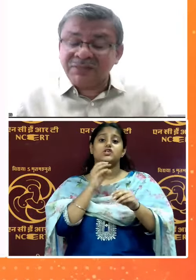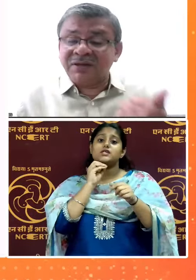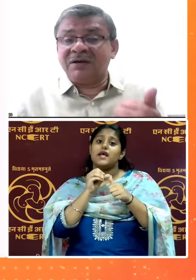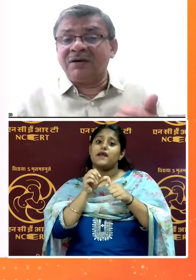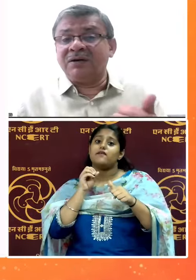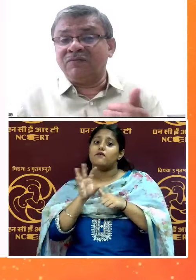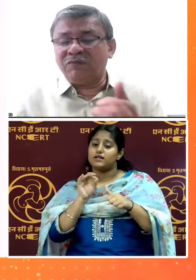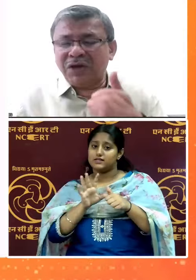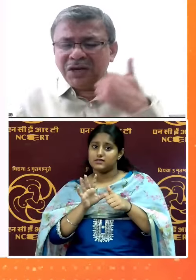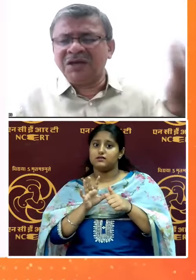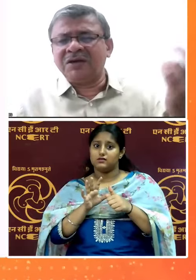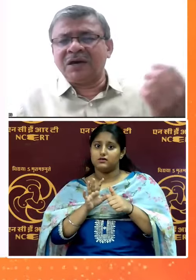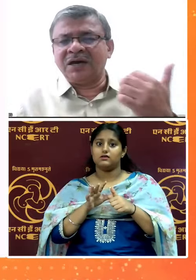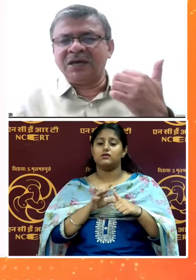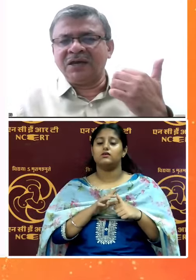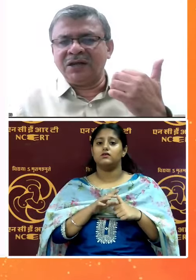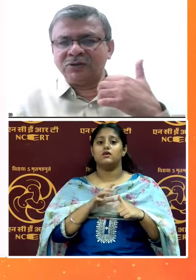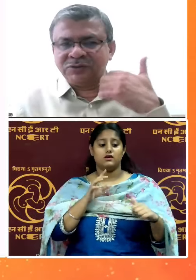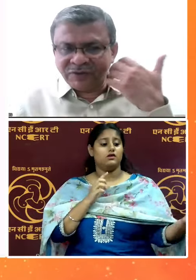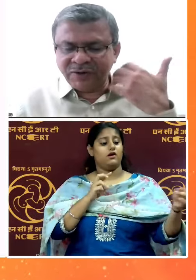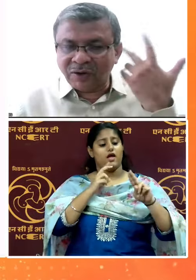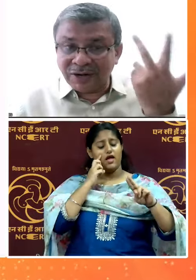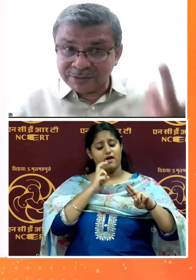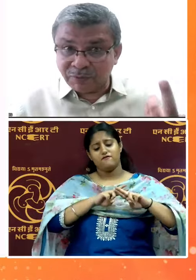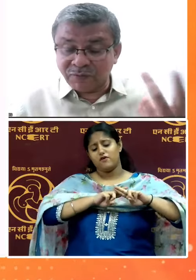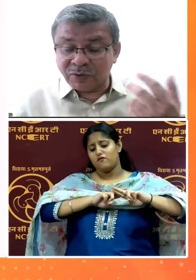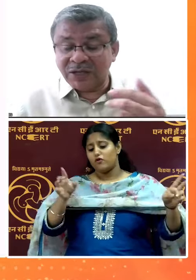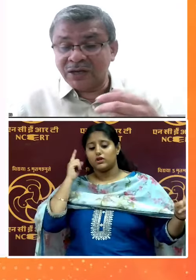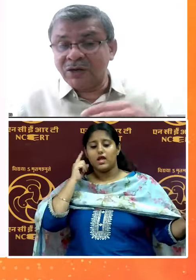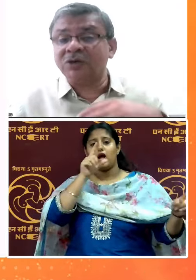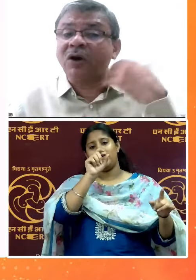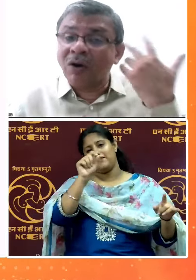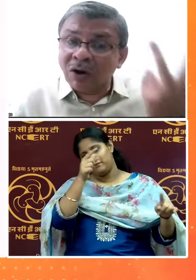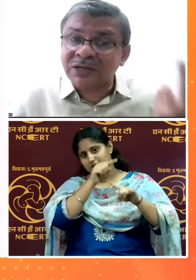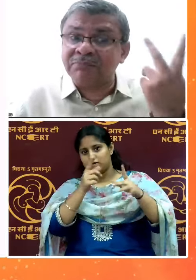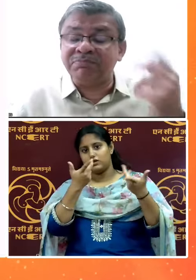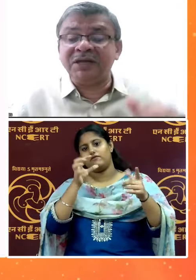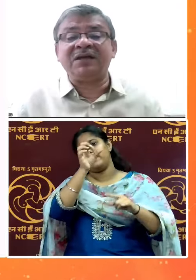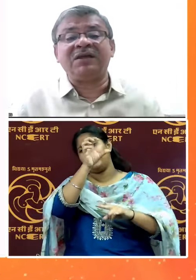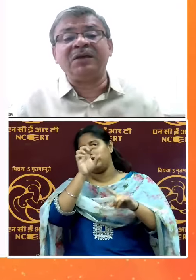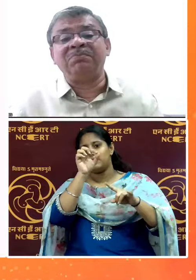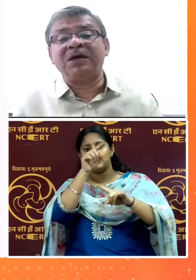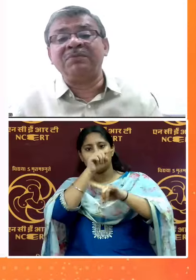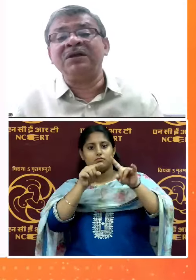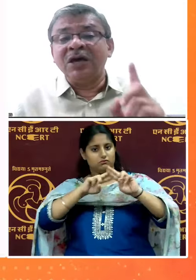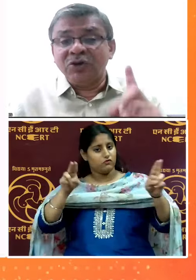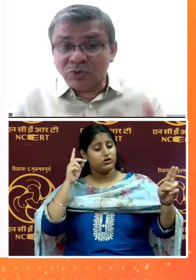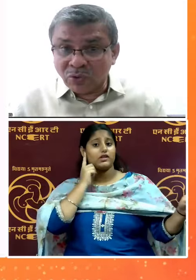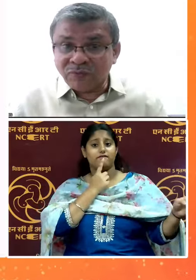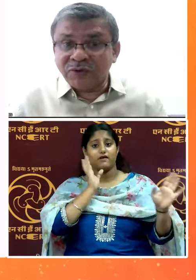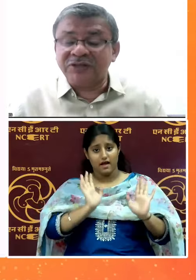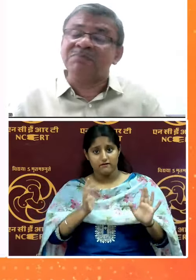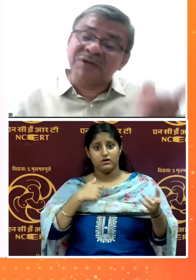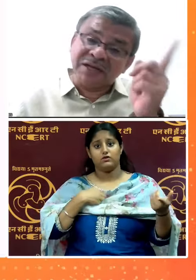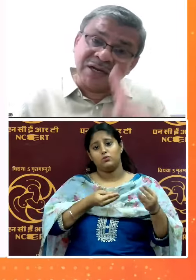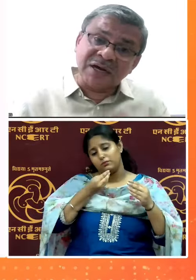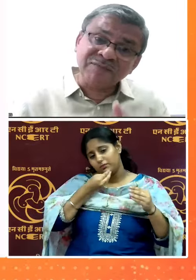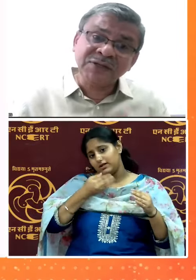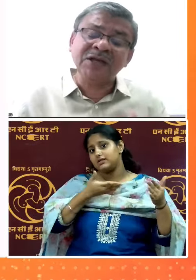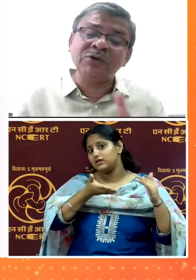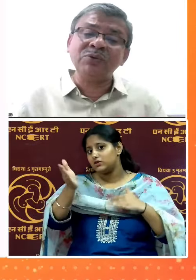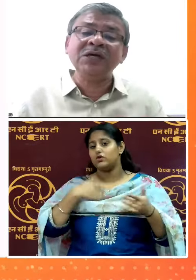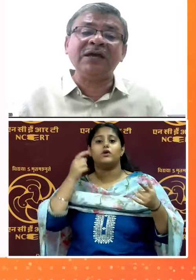children with very high hearing loss, which we call as profound hearing loss or complete hearing impairment, to go for this implant.